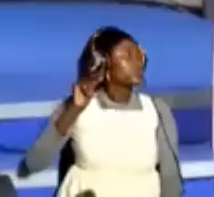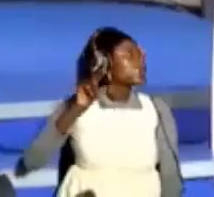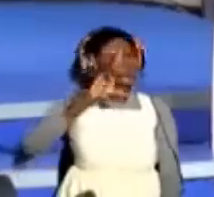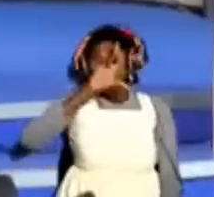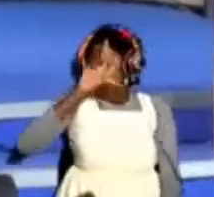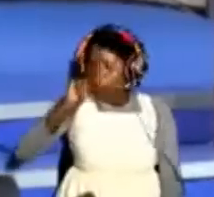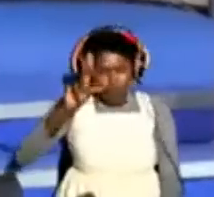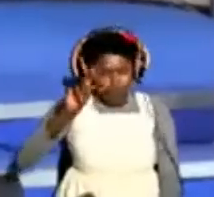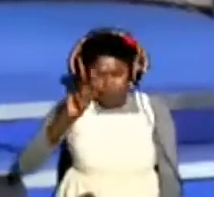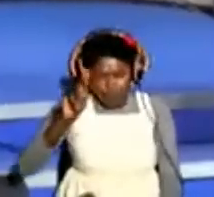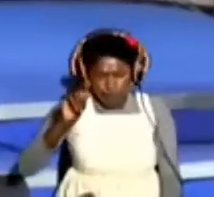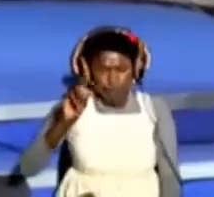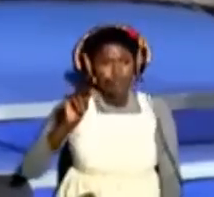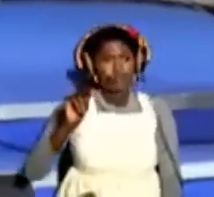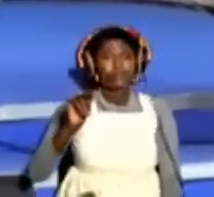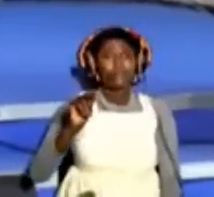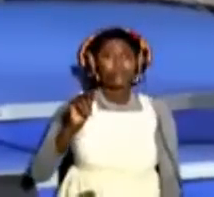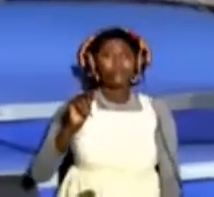No.